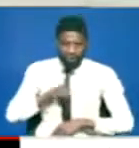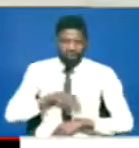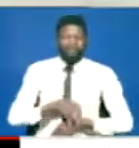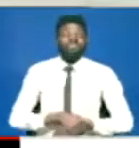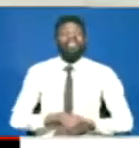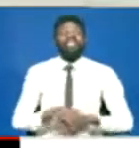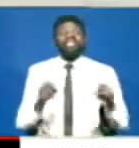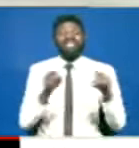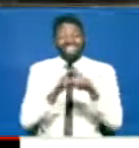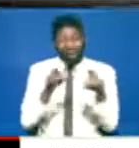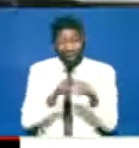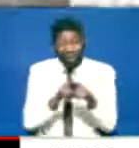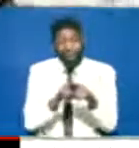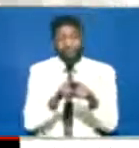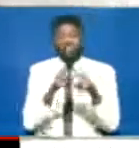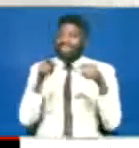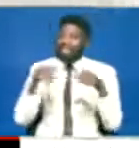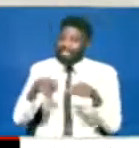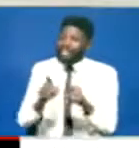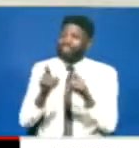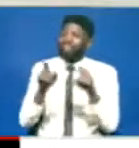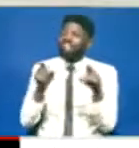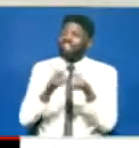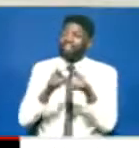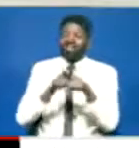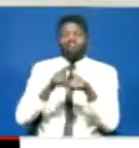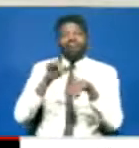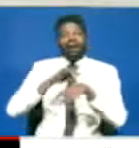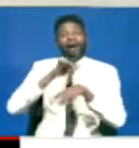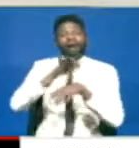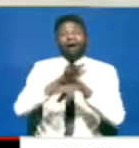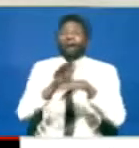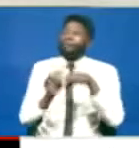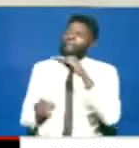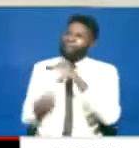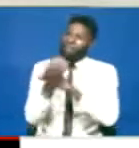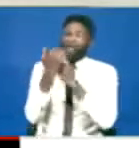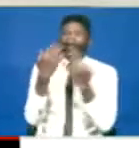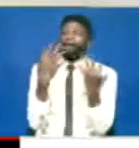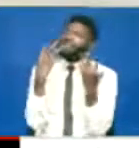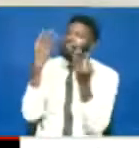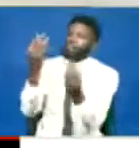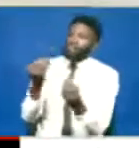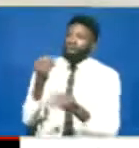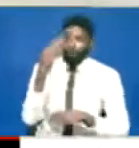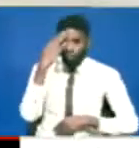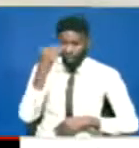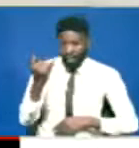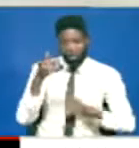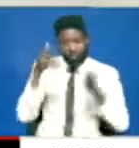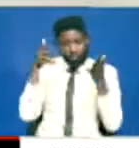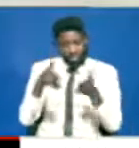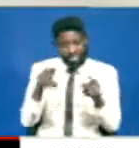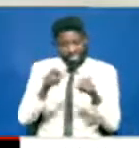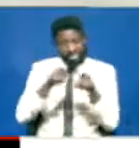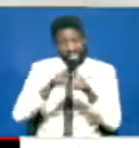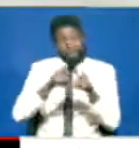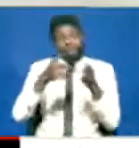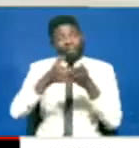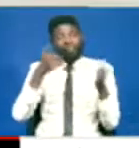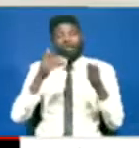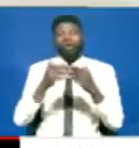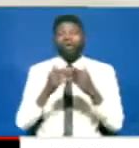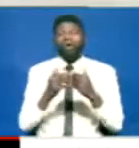of course, they had to leave very early in the morning session, because today as well, just before the opening